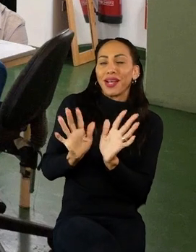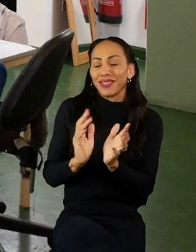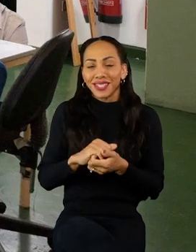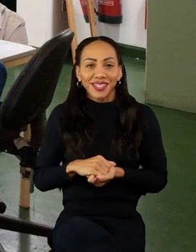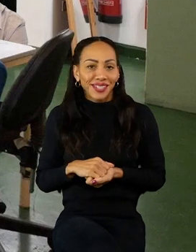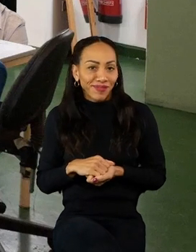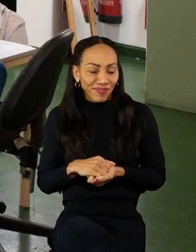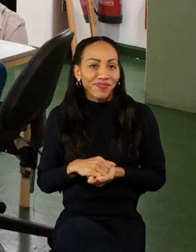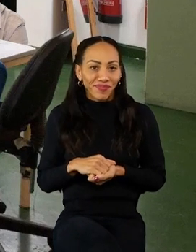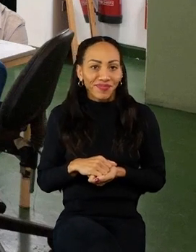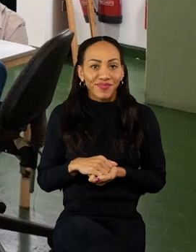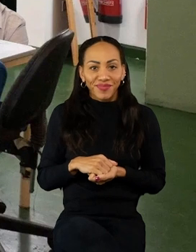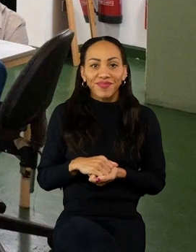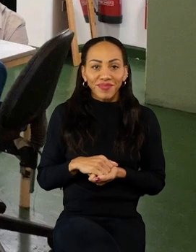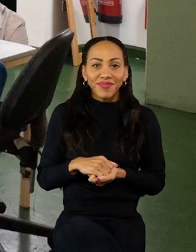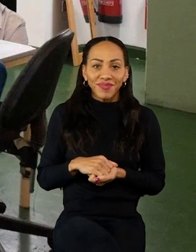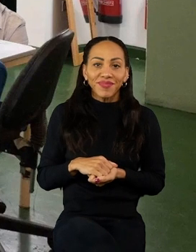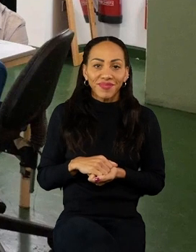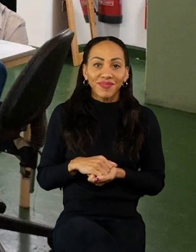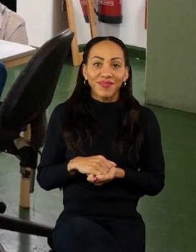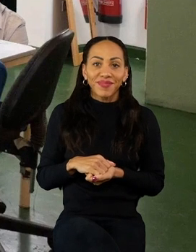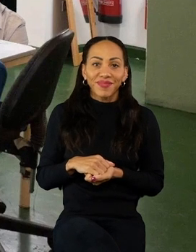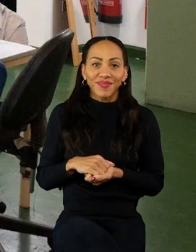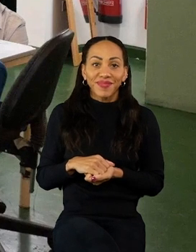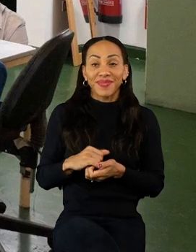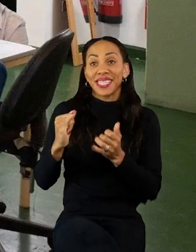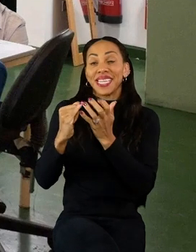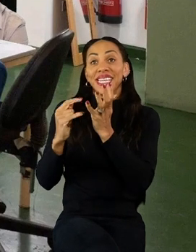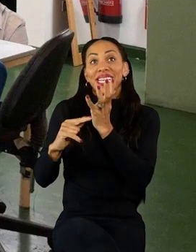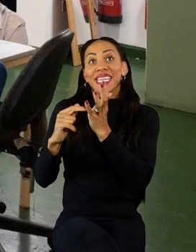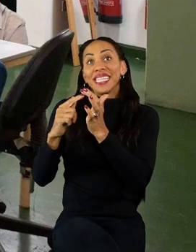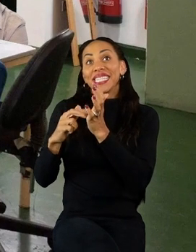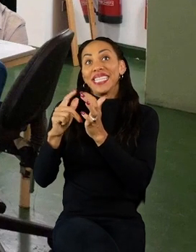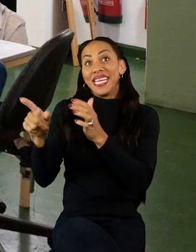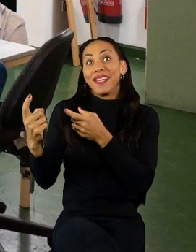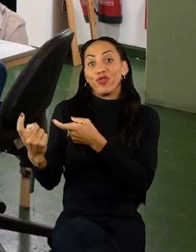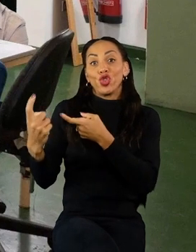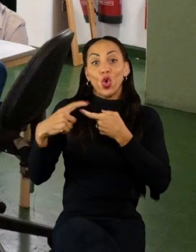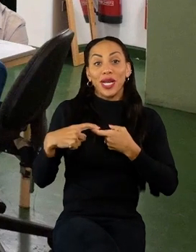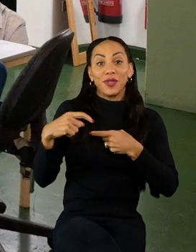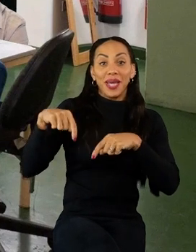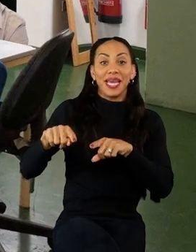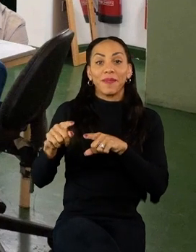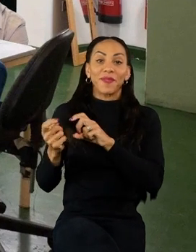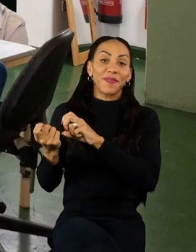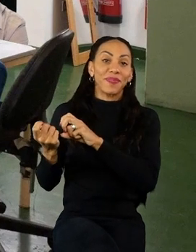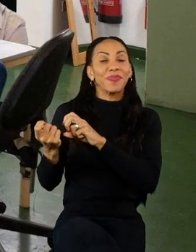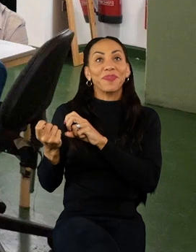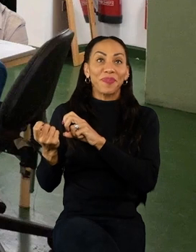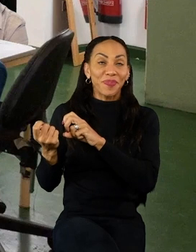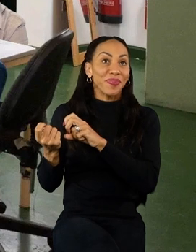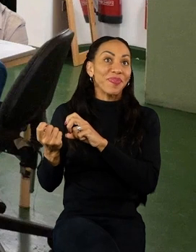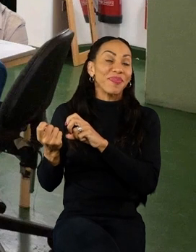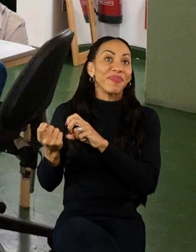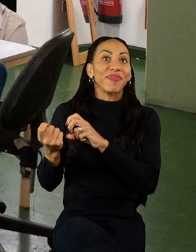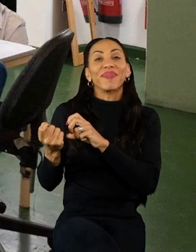And Steve joined me from Singapore to visit me in my home with other colleagues, performers